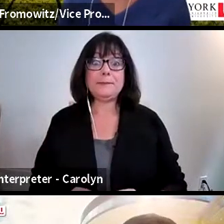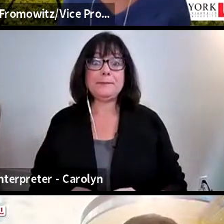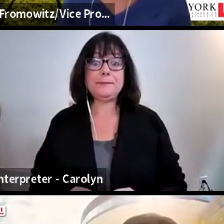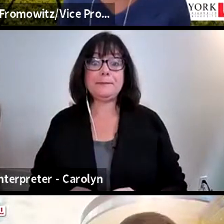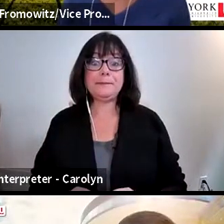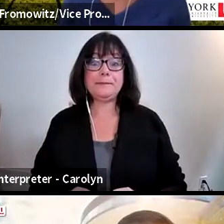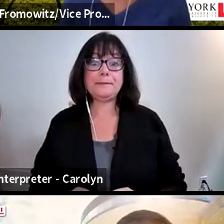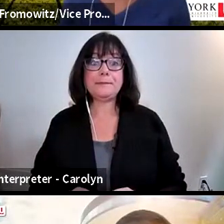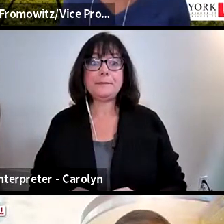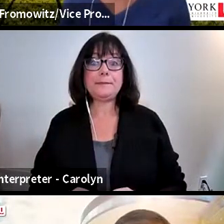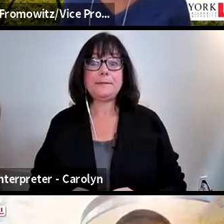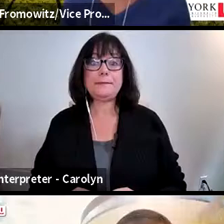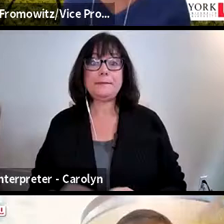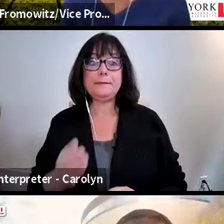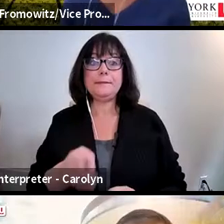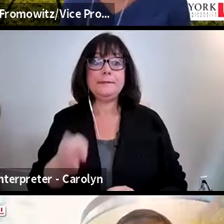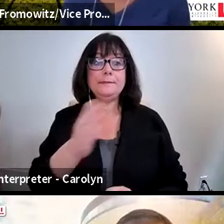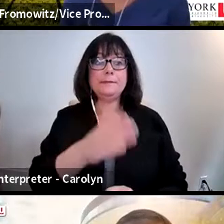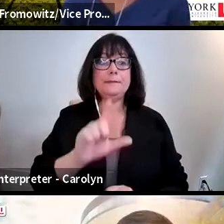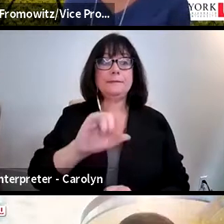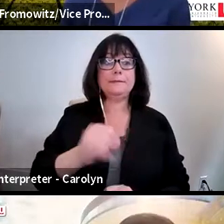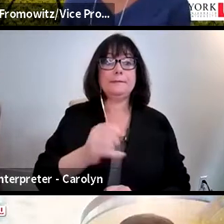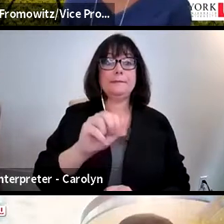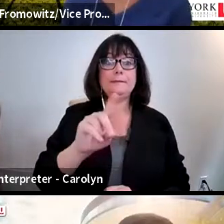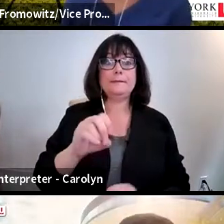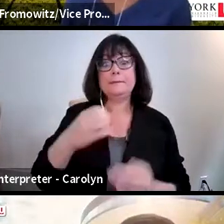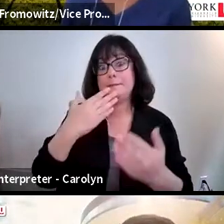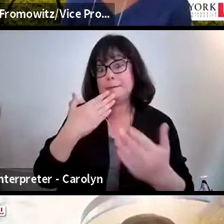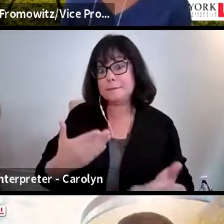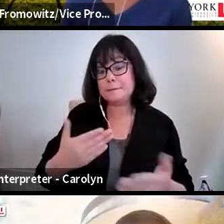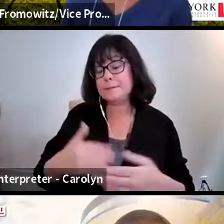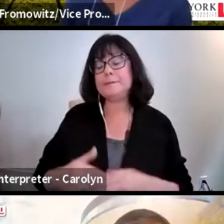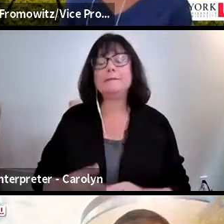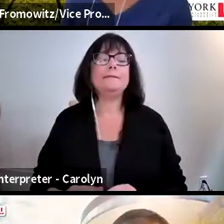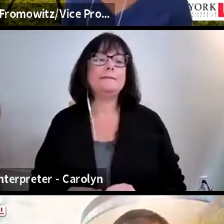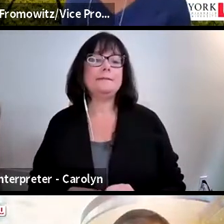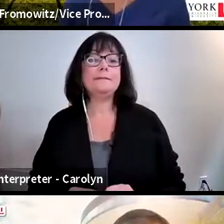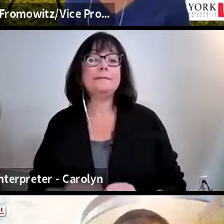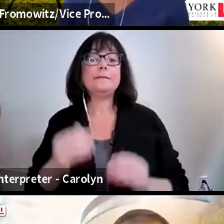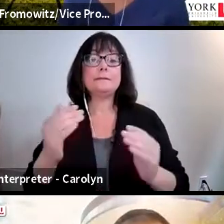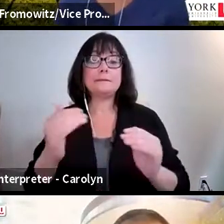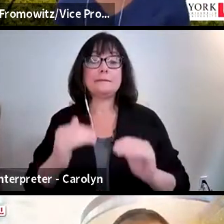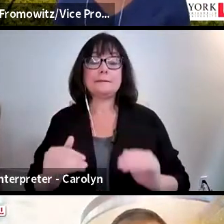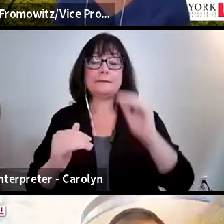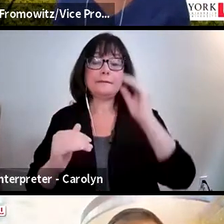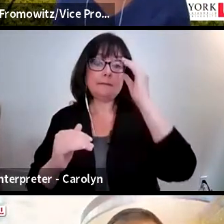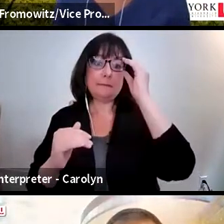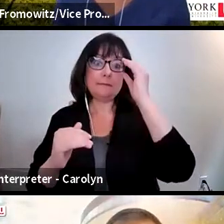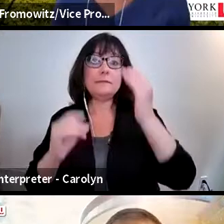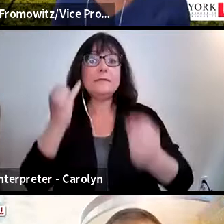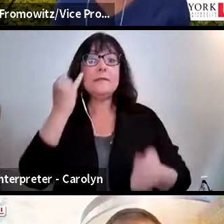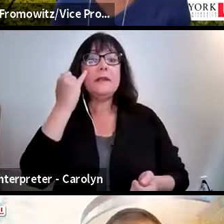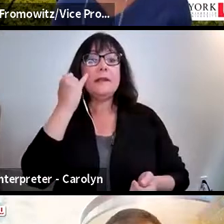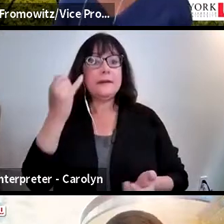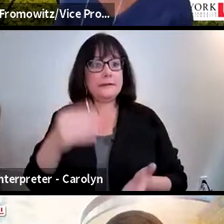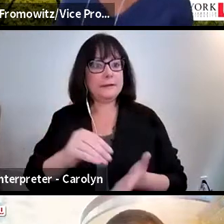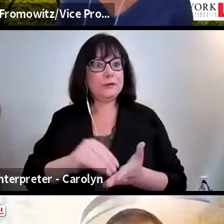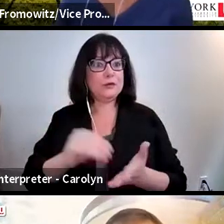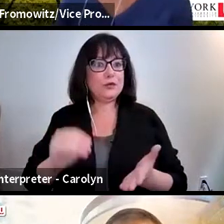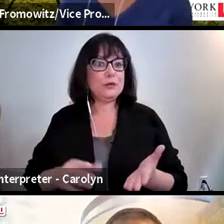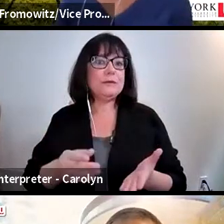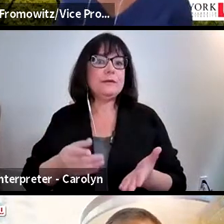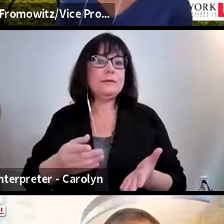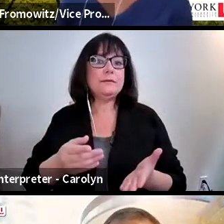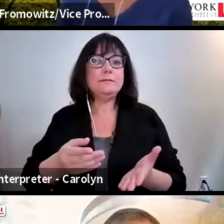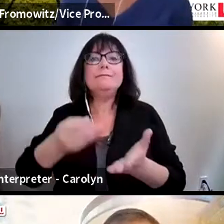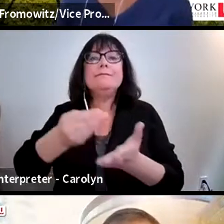Thank you, Vice Provost Fromwitz. My next question is around students experiencing financial challenges. We've had a couple of